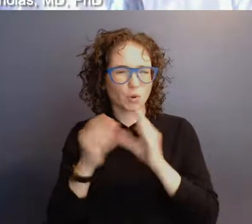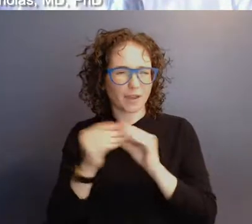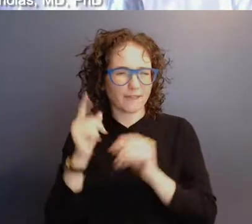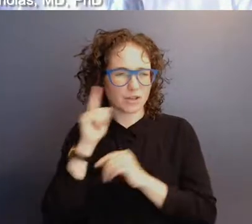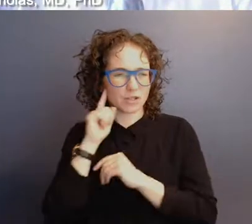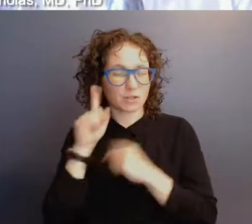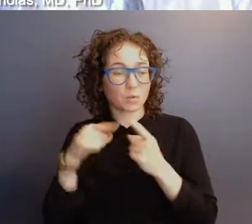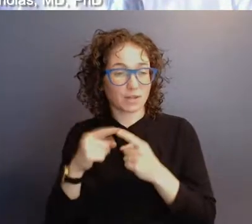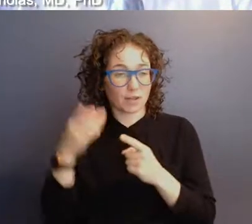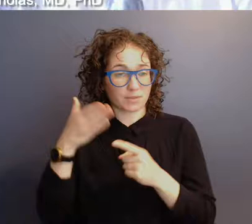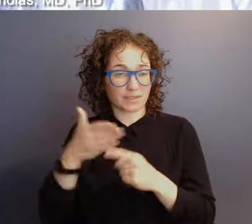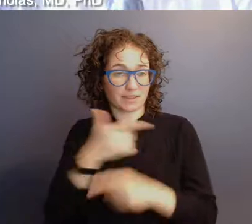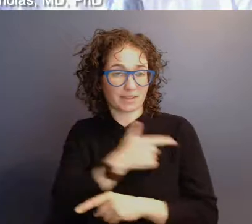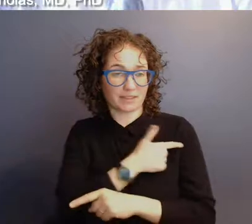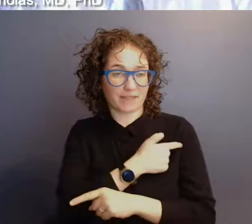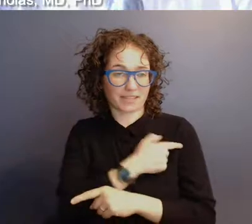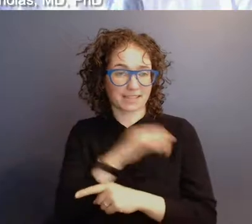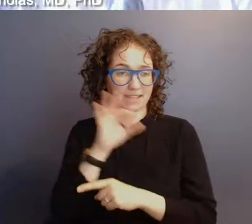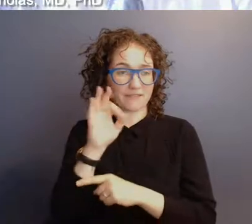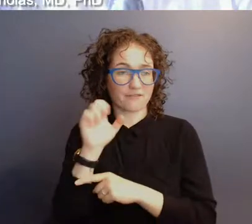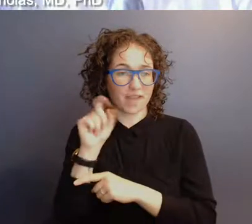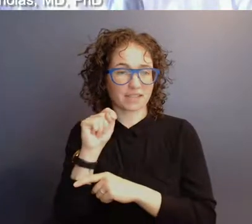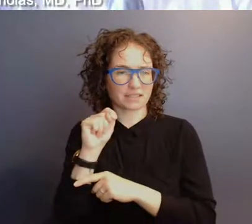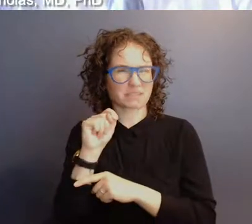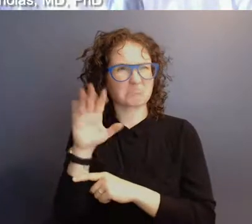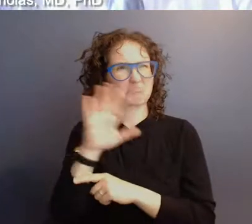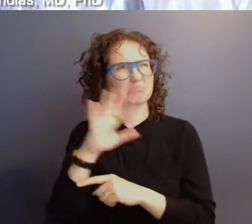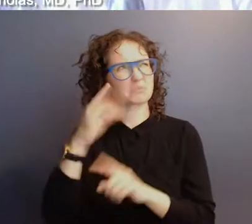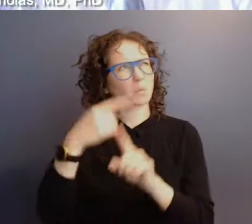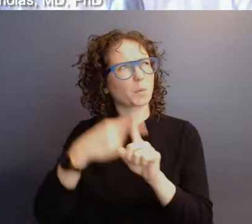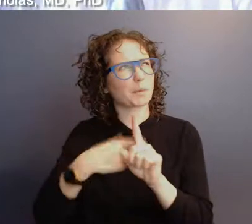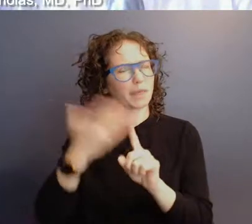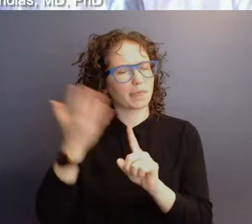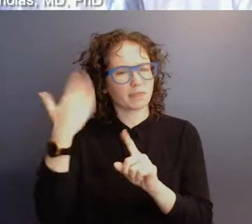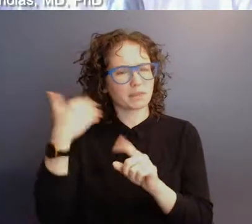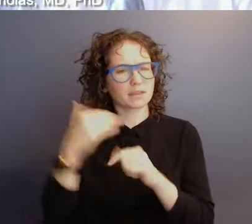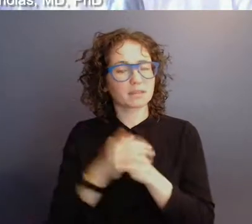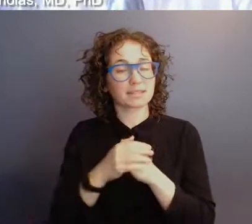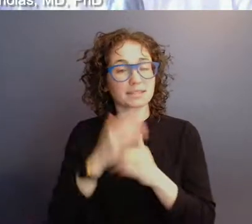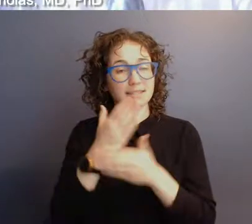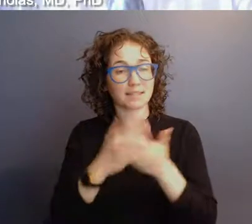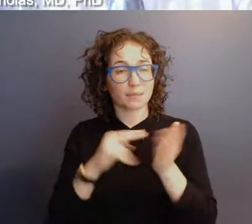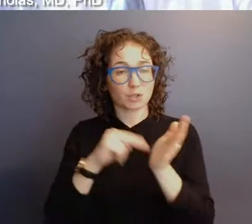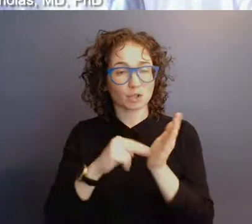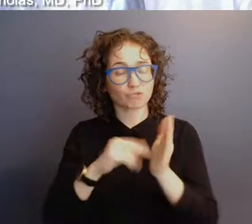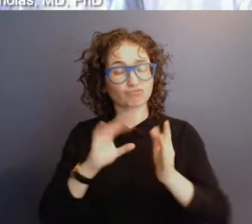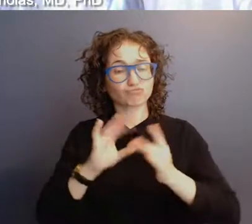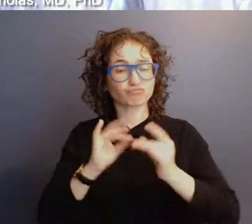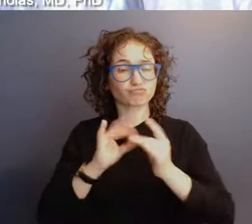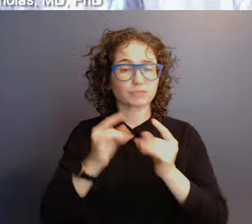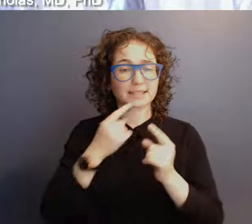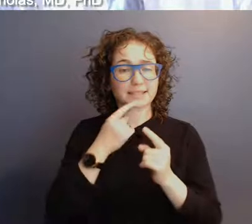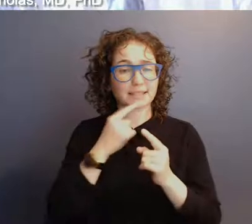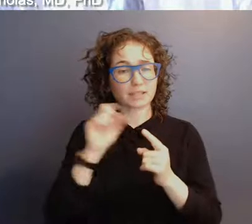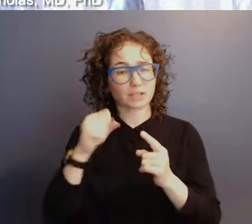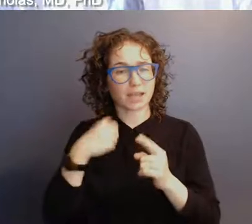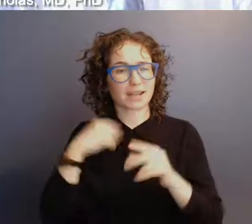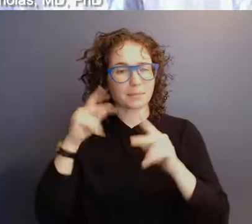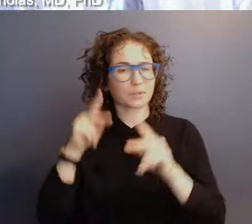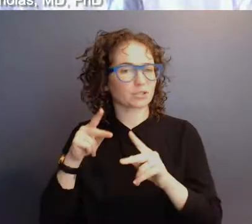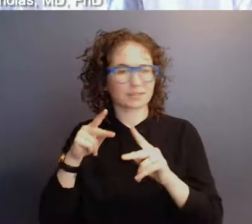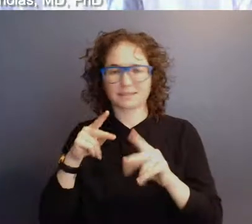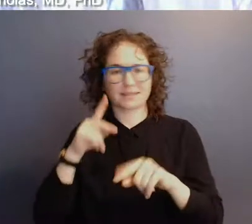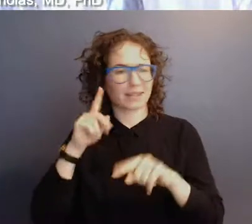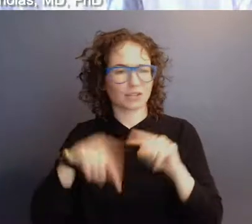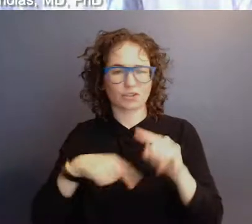vaccine fest that we had about a month ago, and some of the nurses were telling me that, you know, they had a person that couldn't get their vaccine in